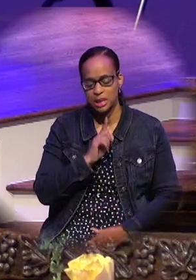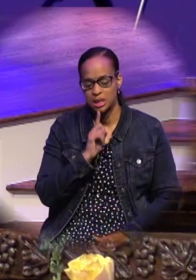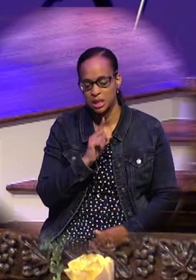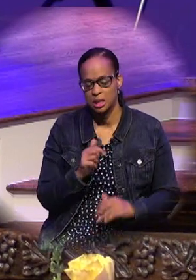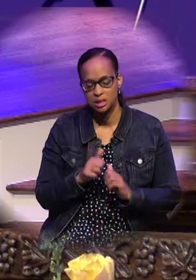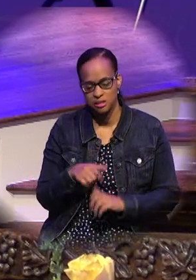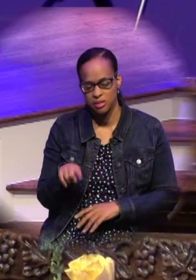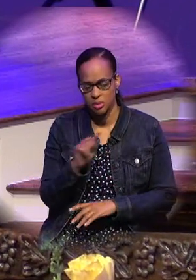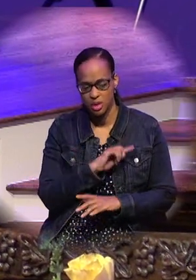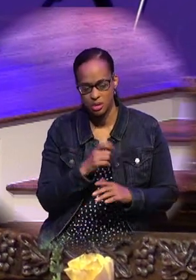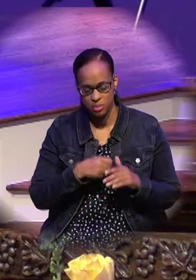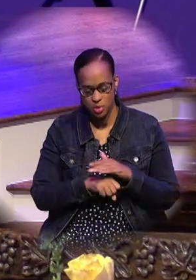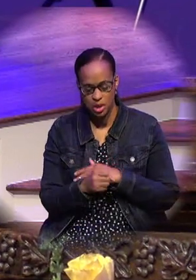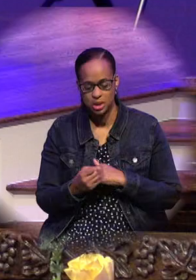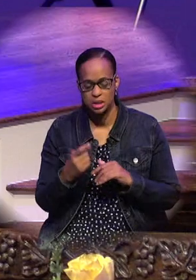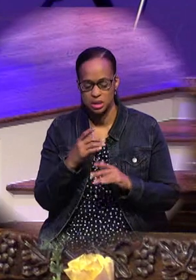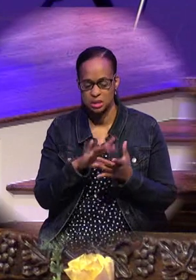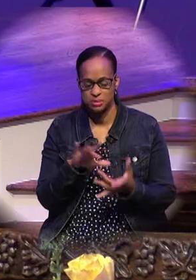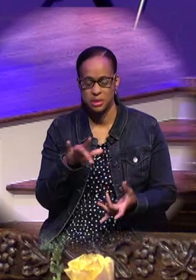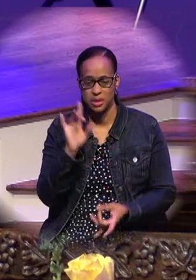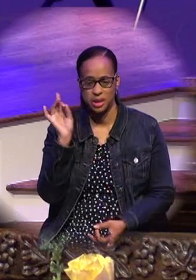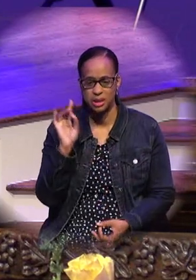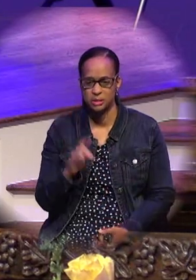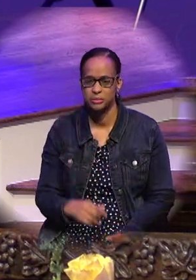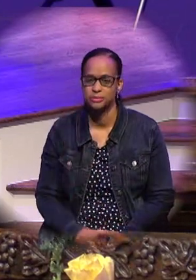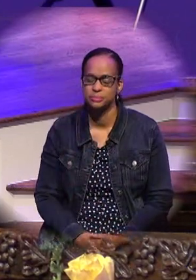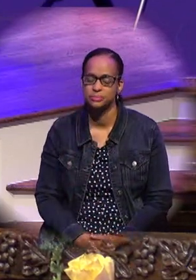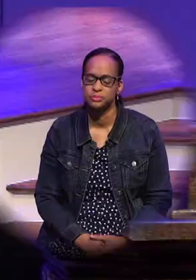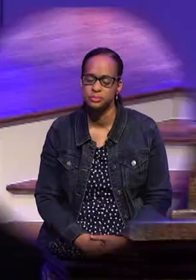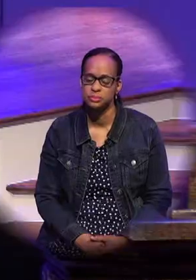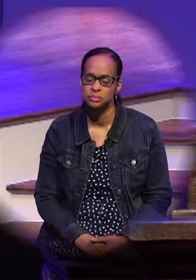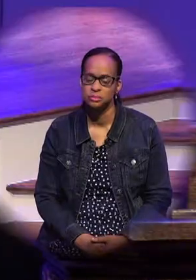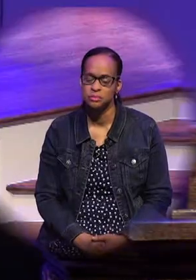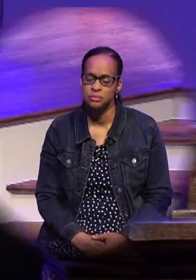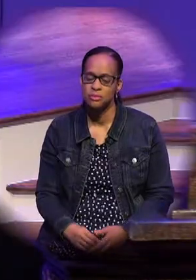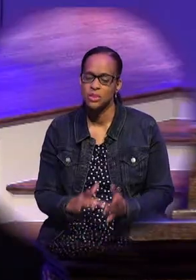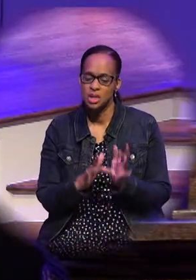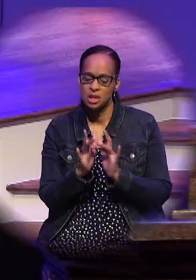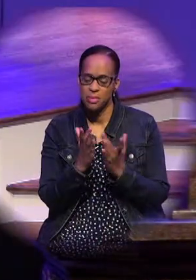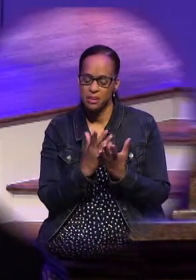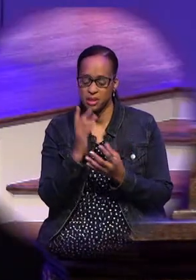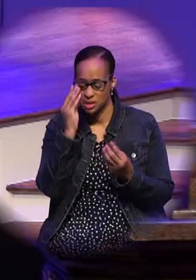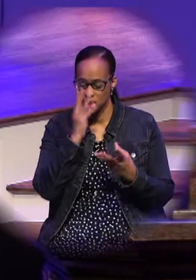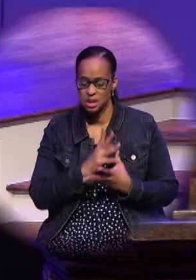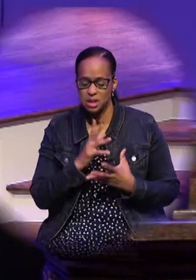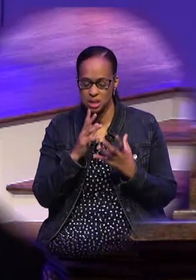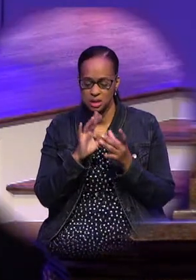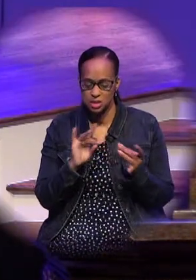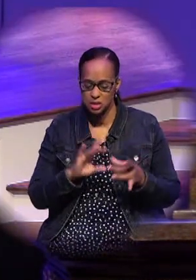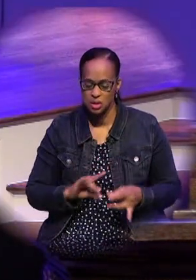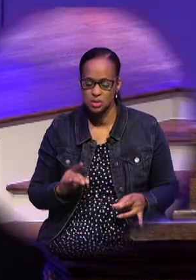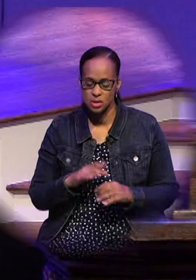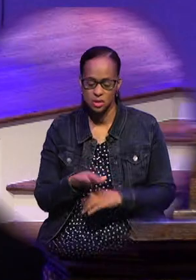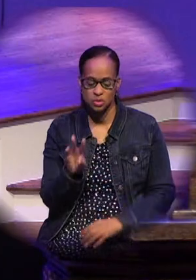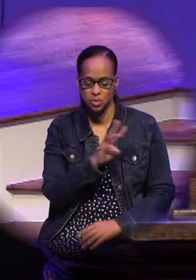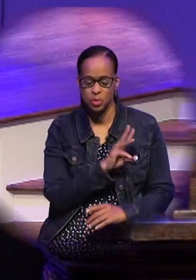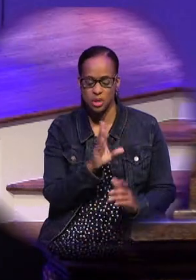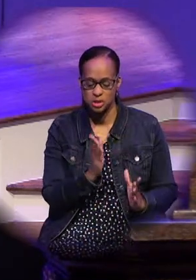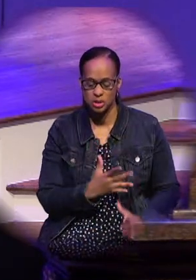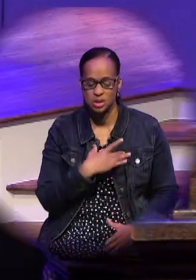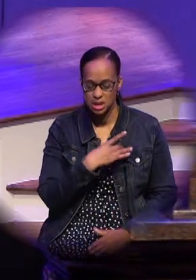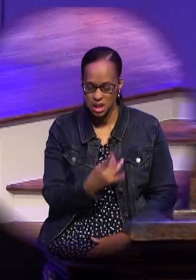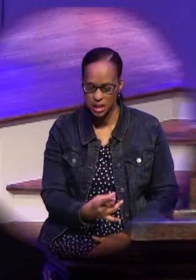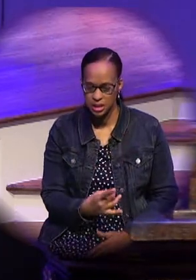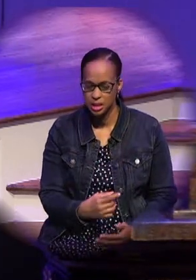everyone born of the Spirit. So the Bible never gives us really as many details as we Westerners would like. If this was a